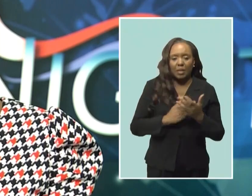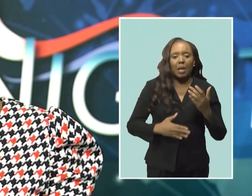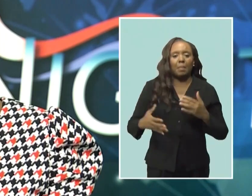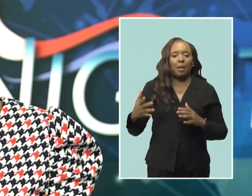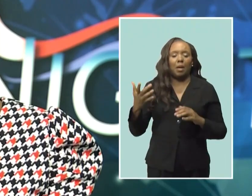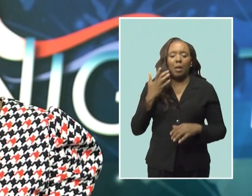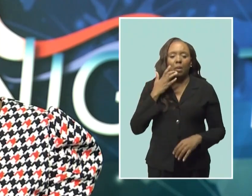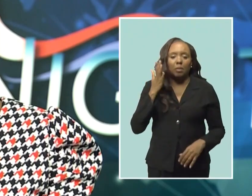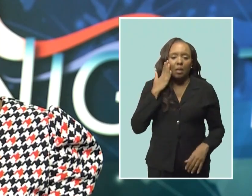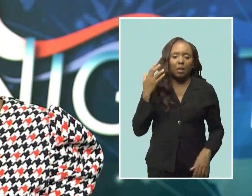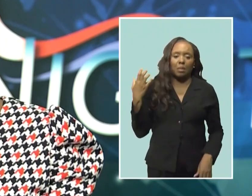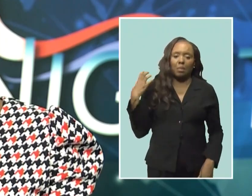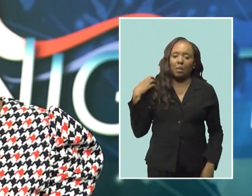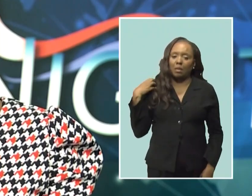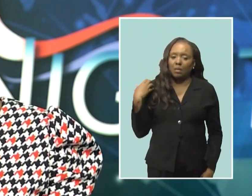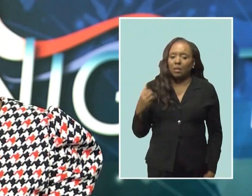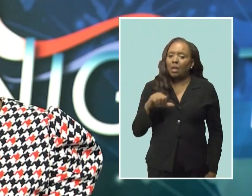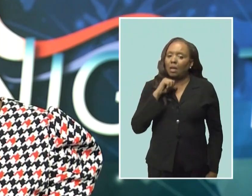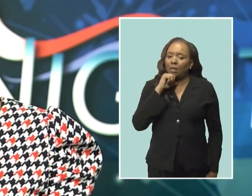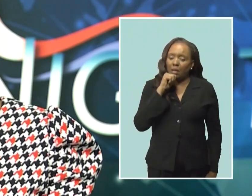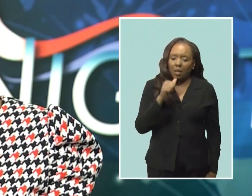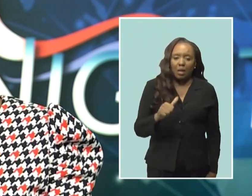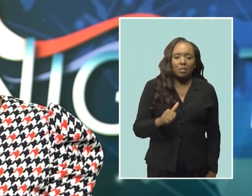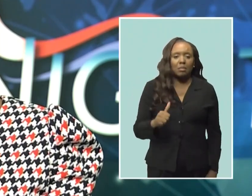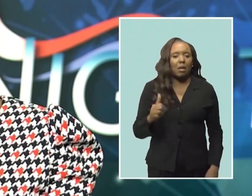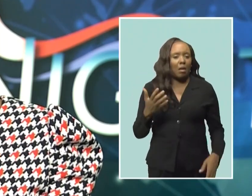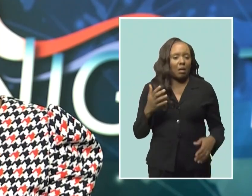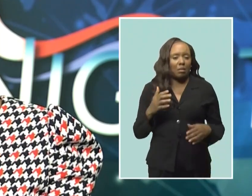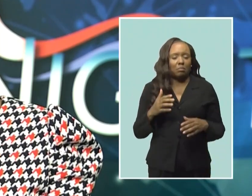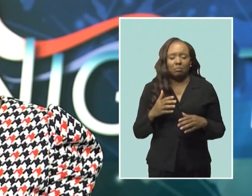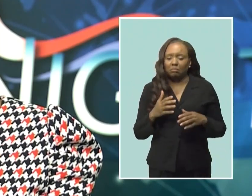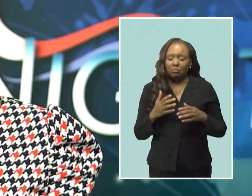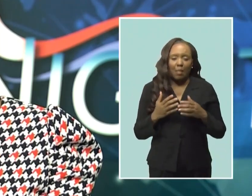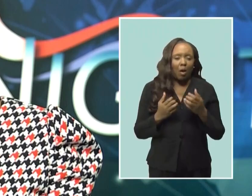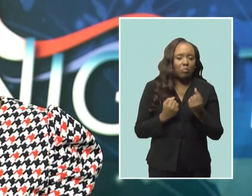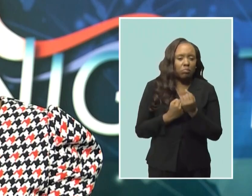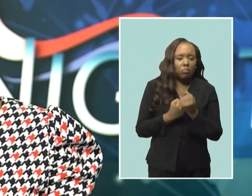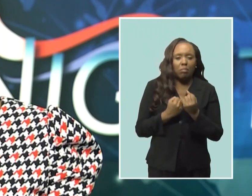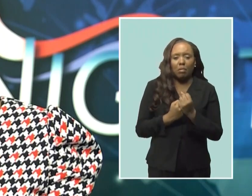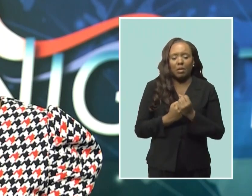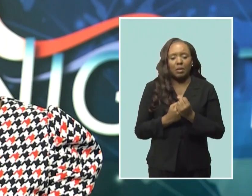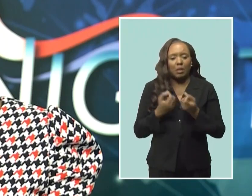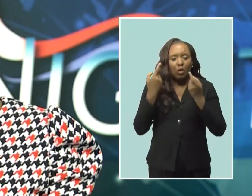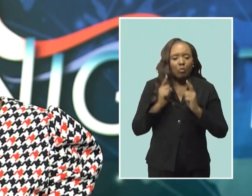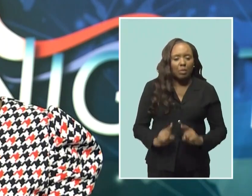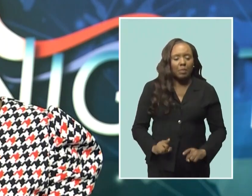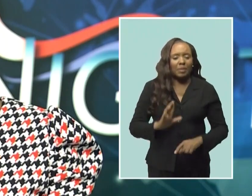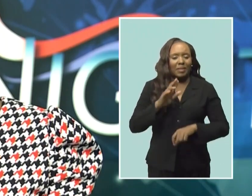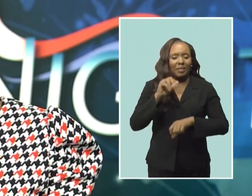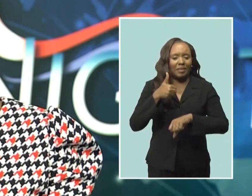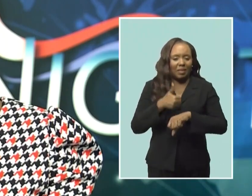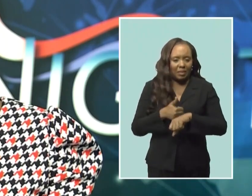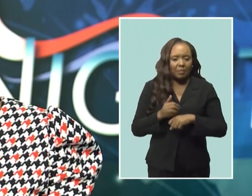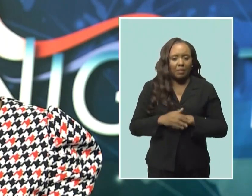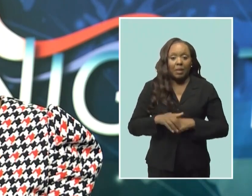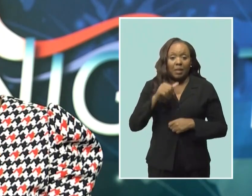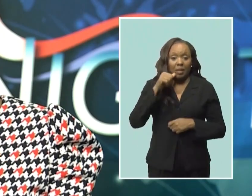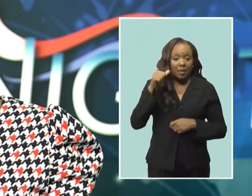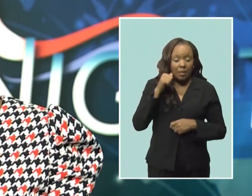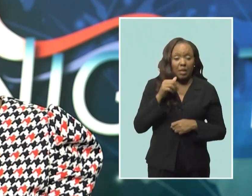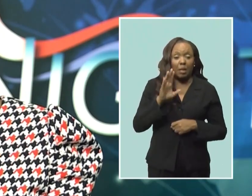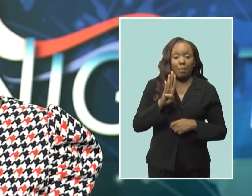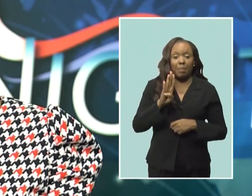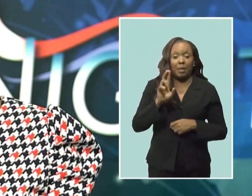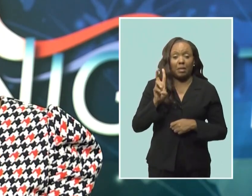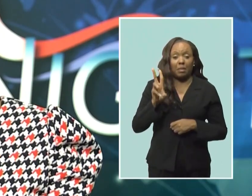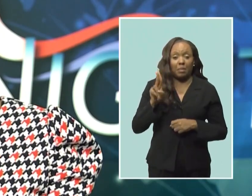union agreements that benefit hotel workers. Speaking on the sidelines of the BWU Founders Day celebration yesterday, she